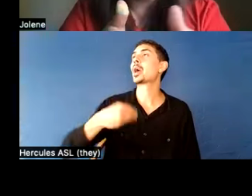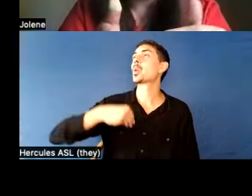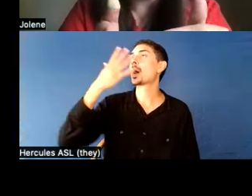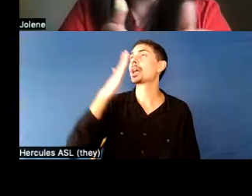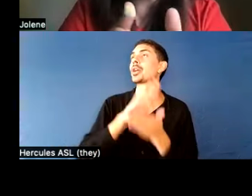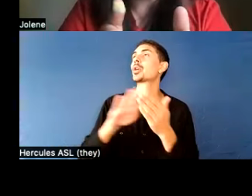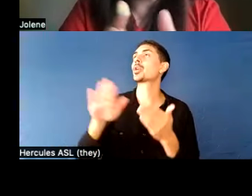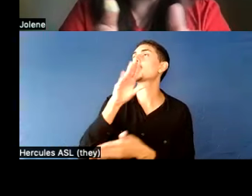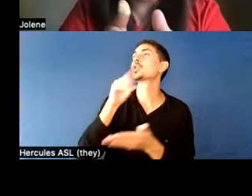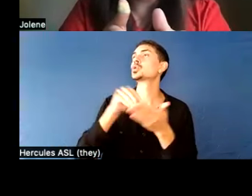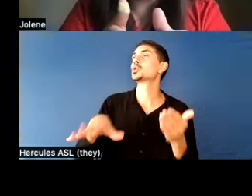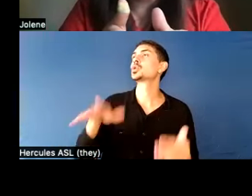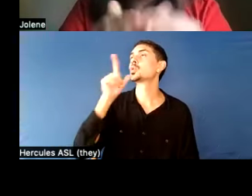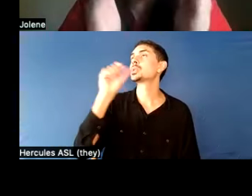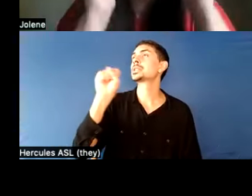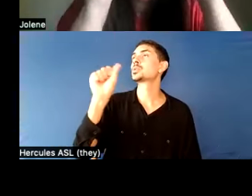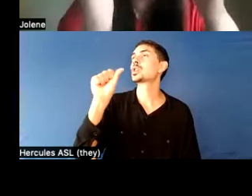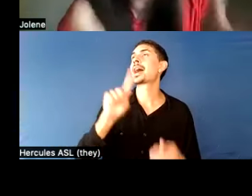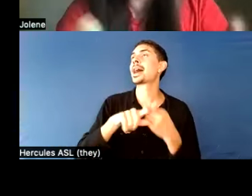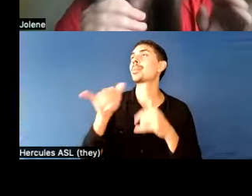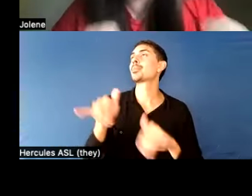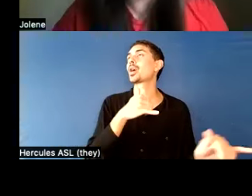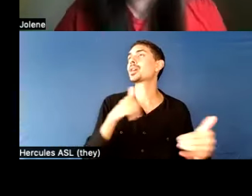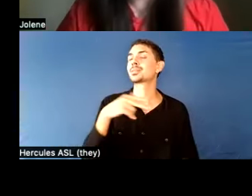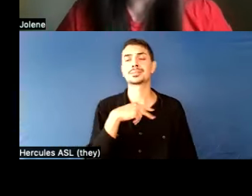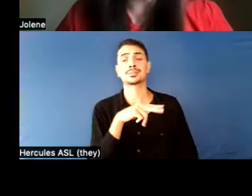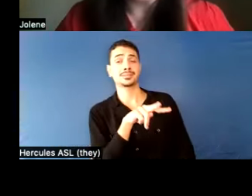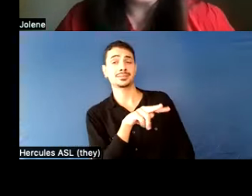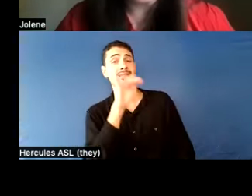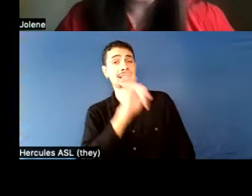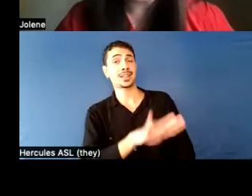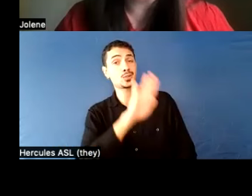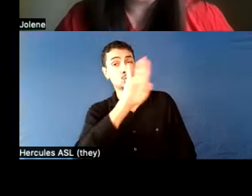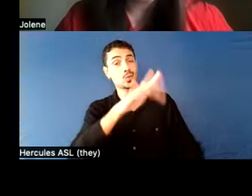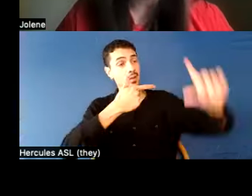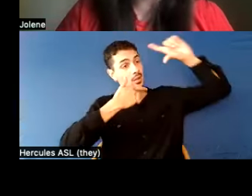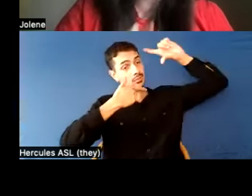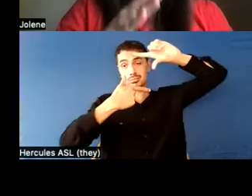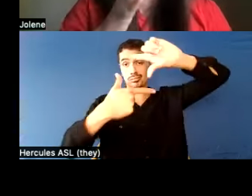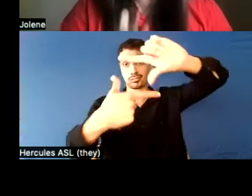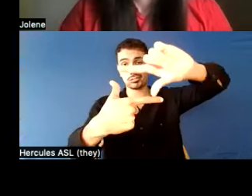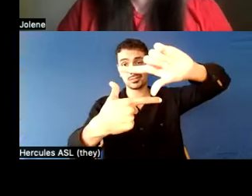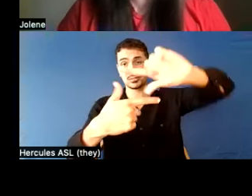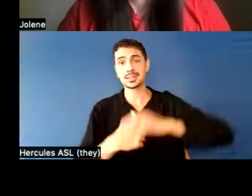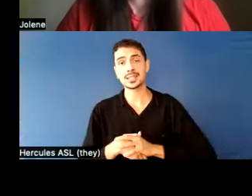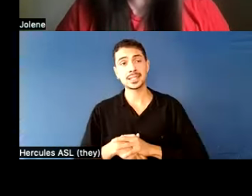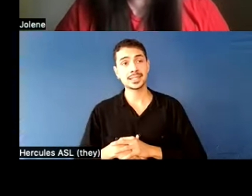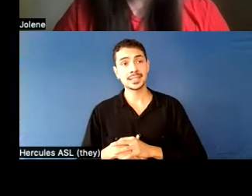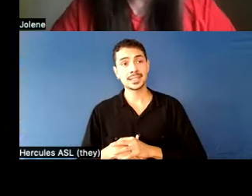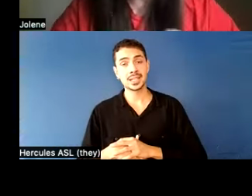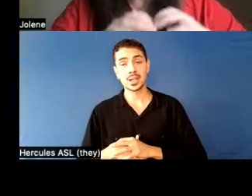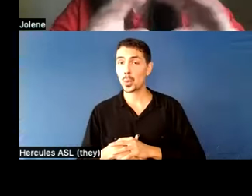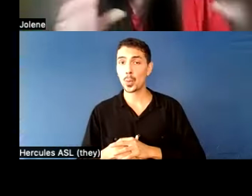student who is sexually assaulted at a party. And that's the framework they enter into writing their protocol through, which is doing such a disservice